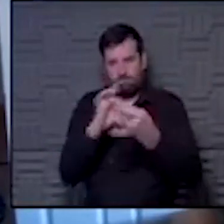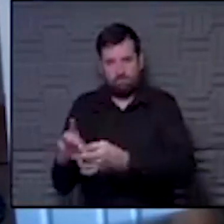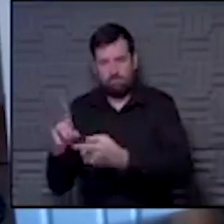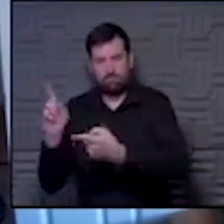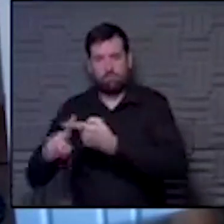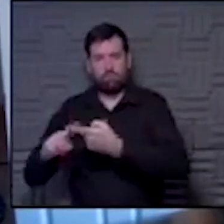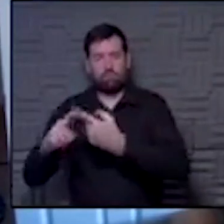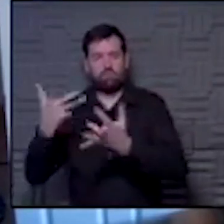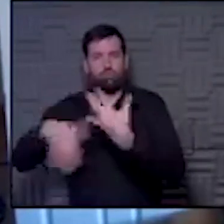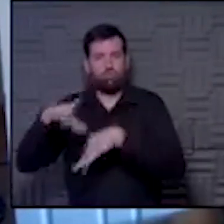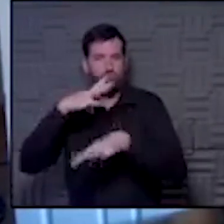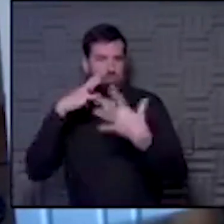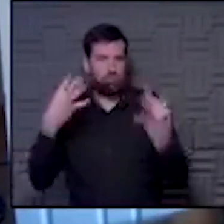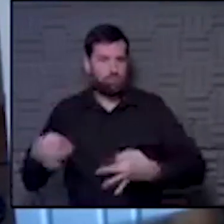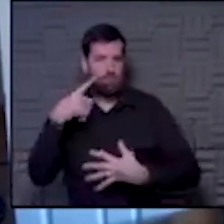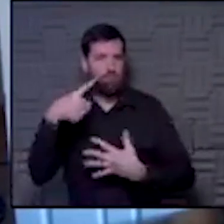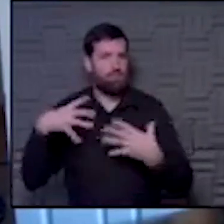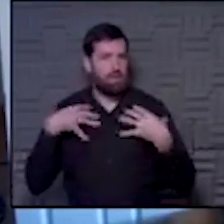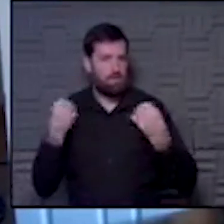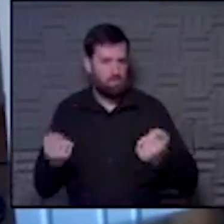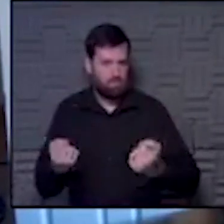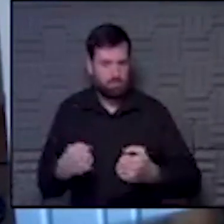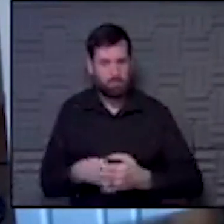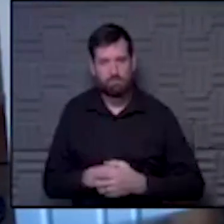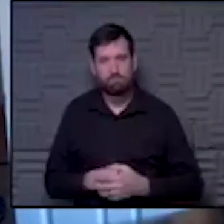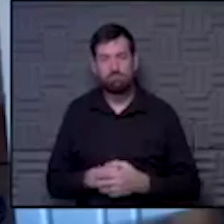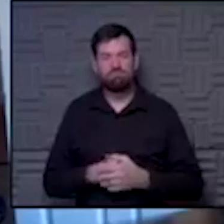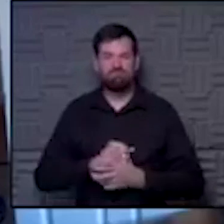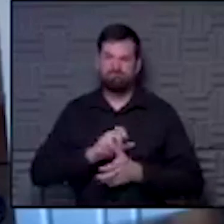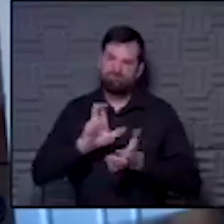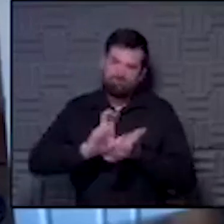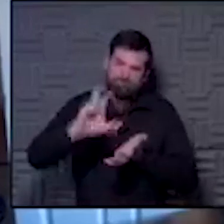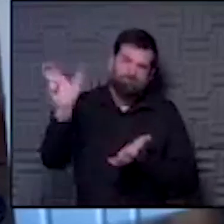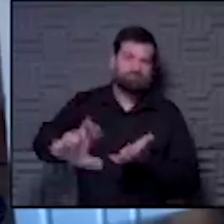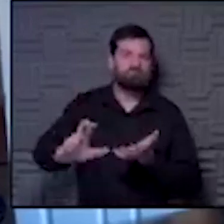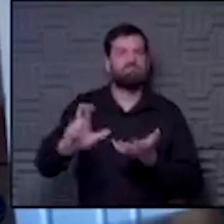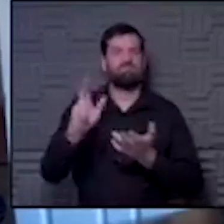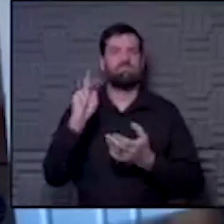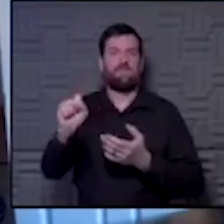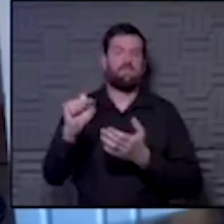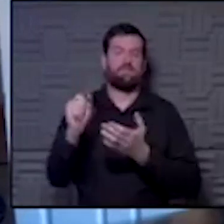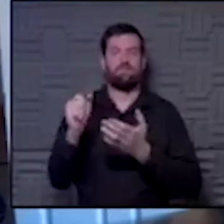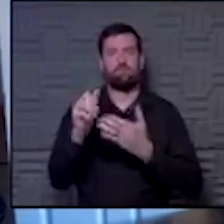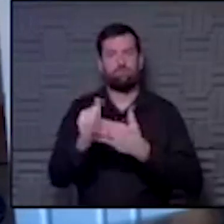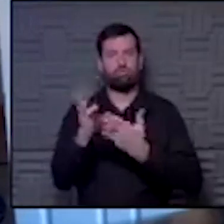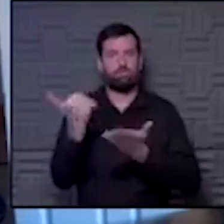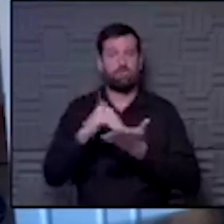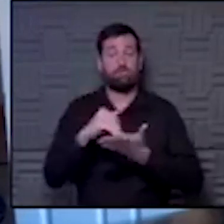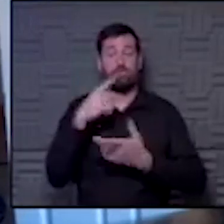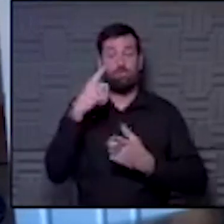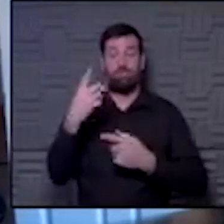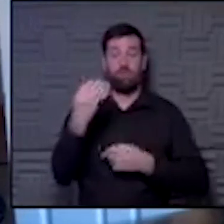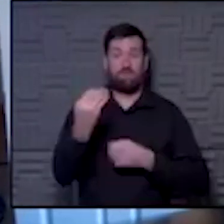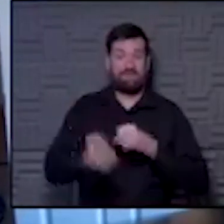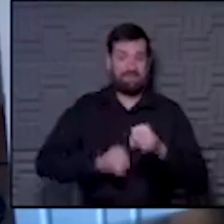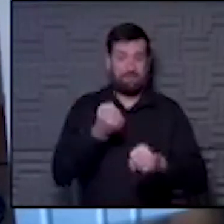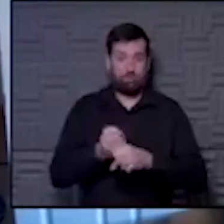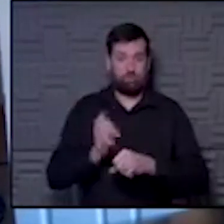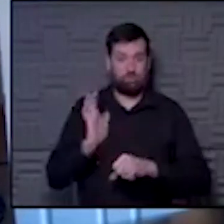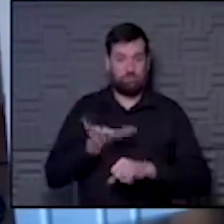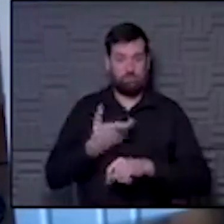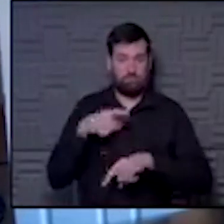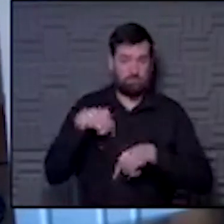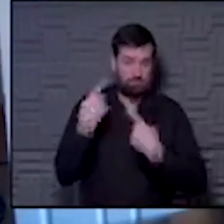social determinants of health in a community. They invested in the creation of the Kansas Leadership Center. And for 14 years, our main work has